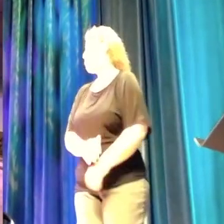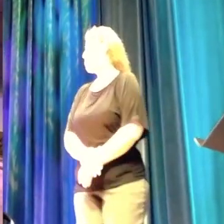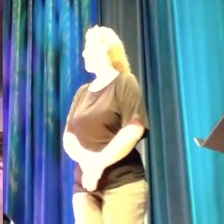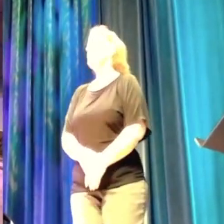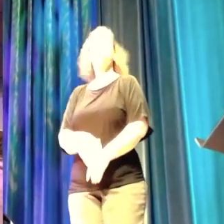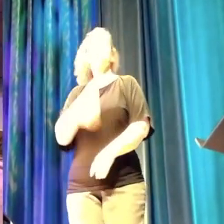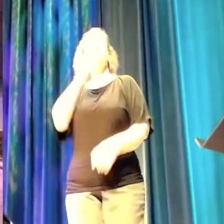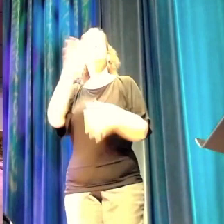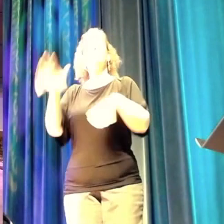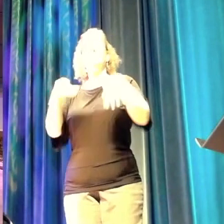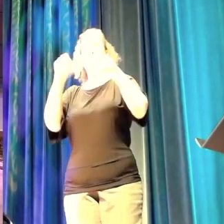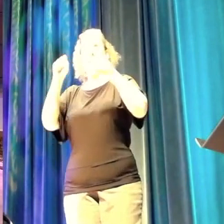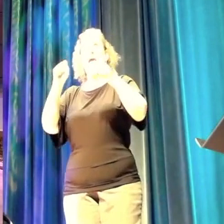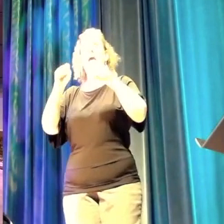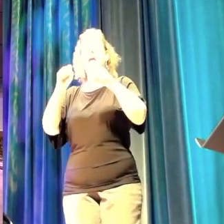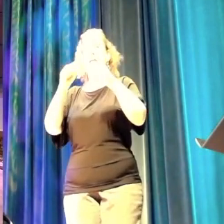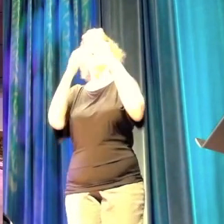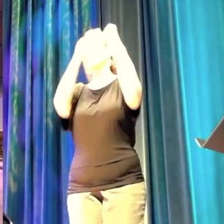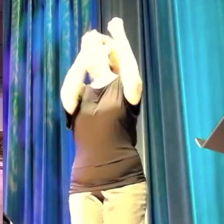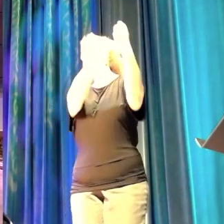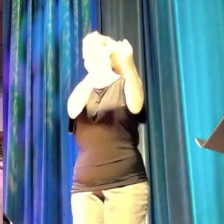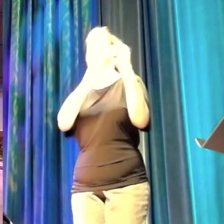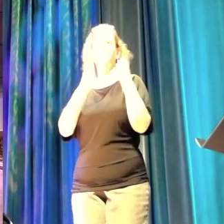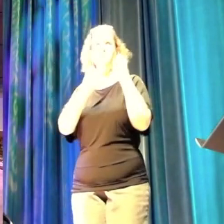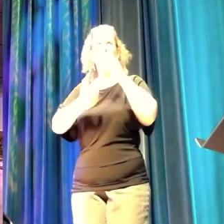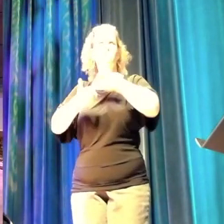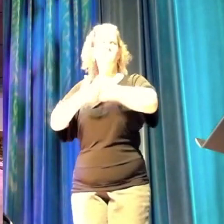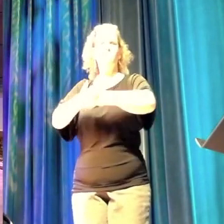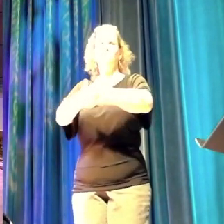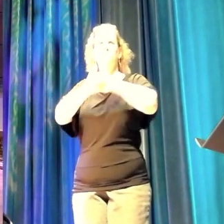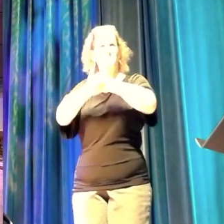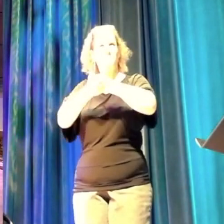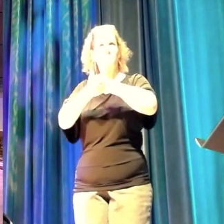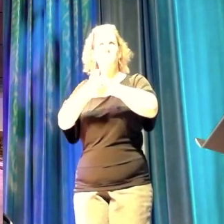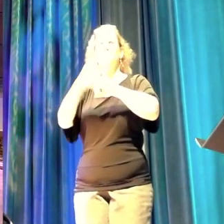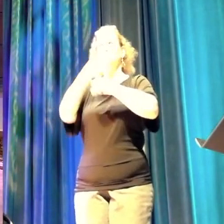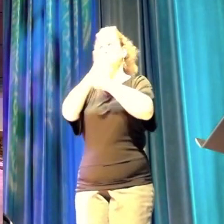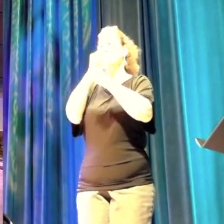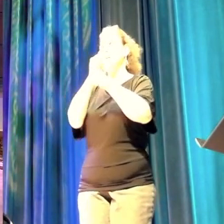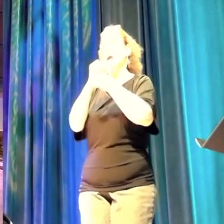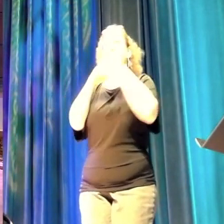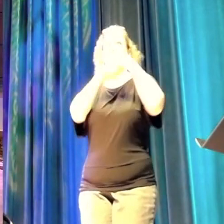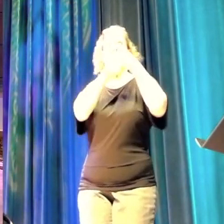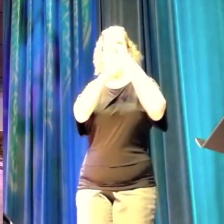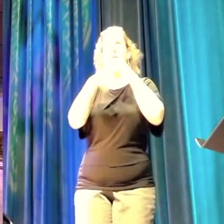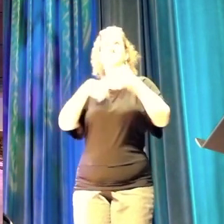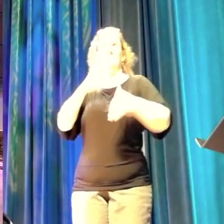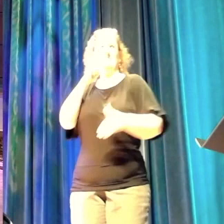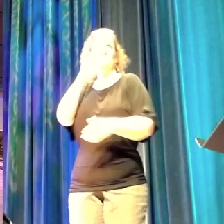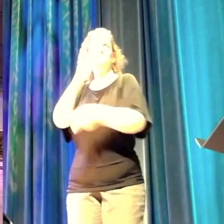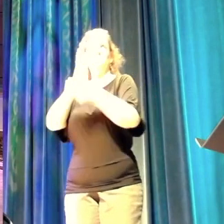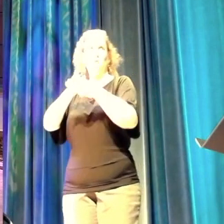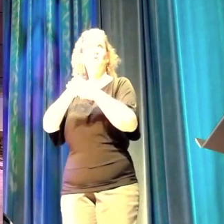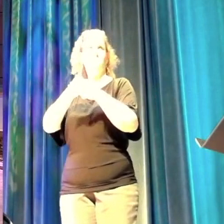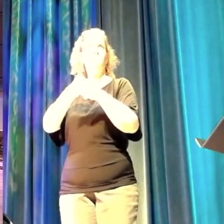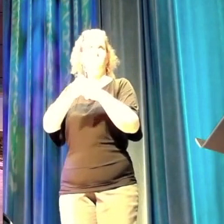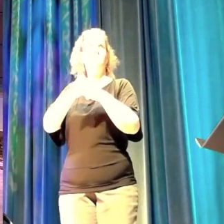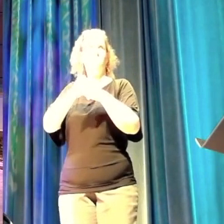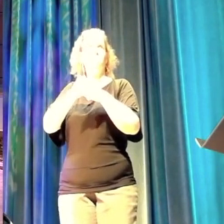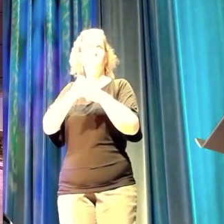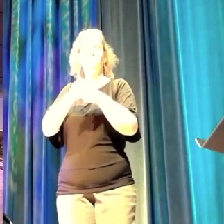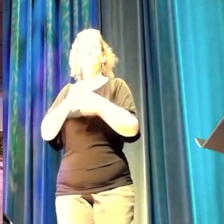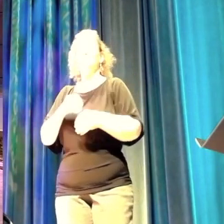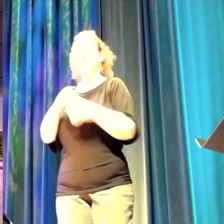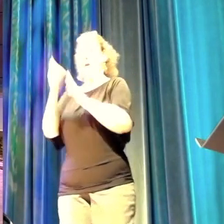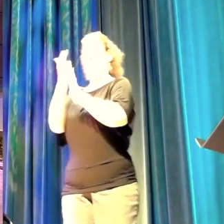It takes tremendous partnership to create the access that I was just talking about. And in